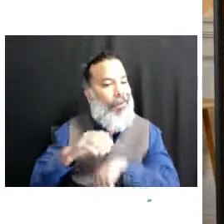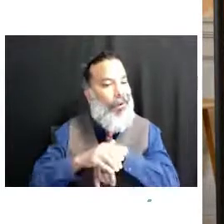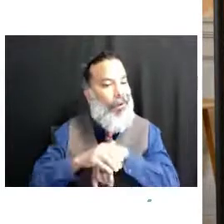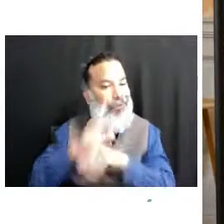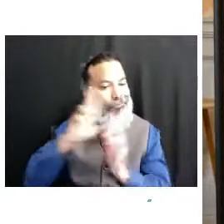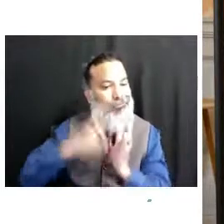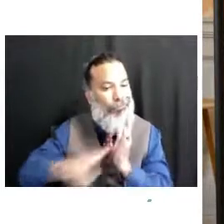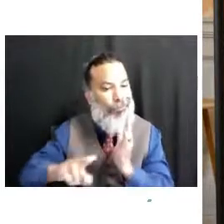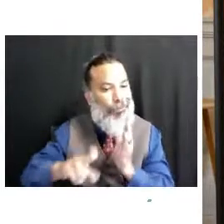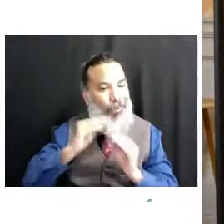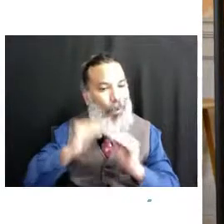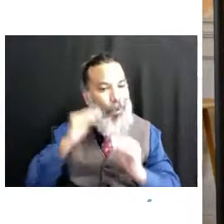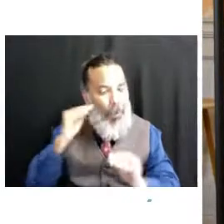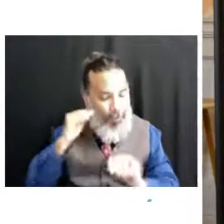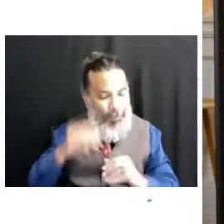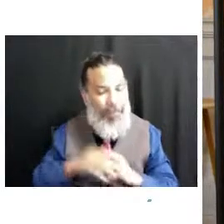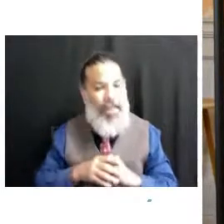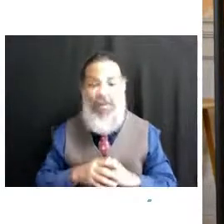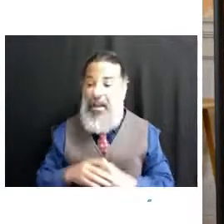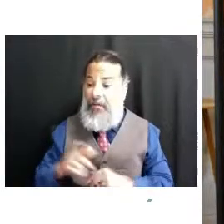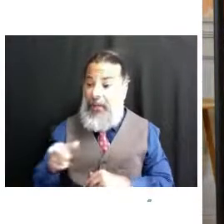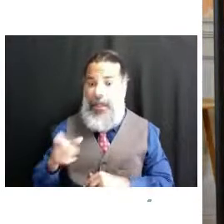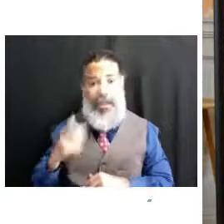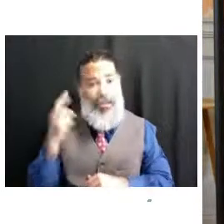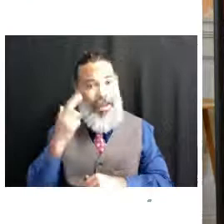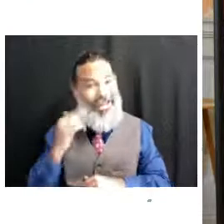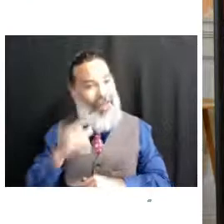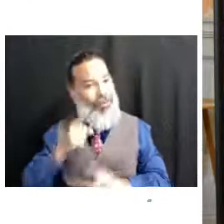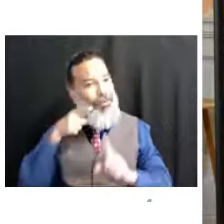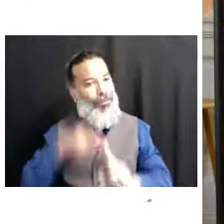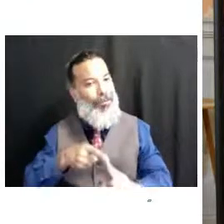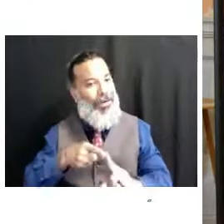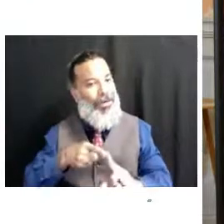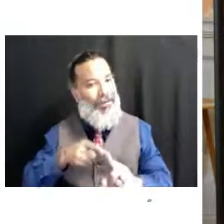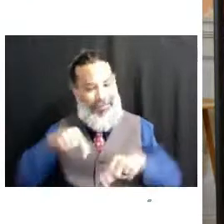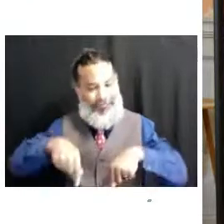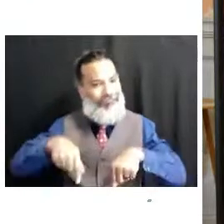home. But of course, he realized that that was the point of the Republic.